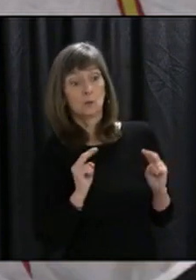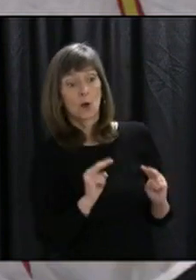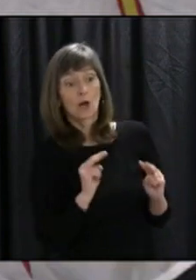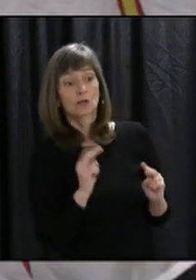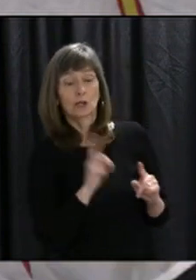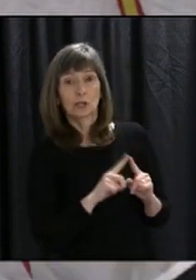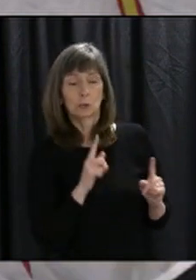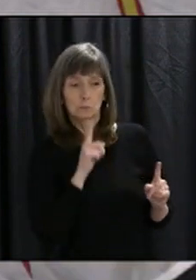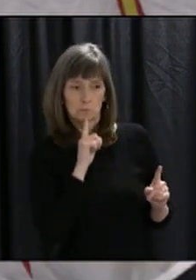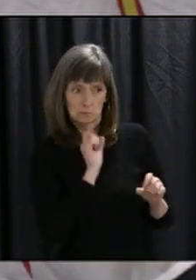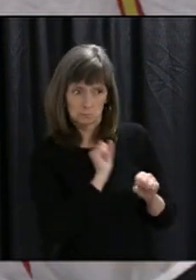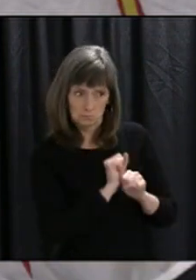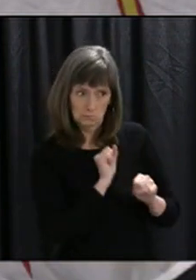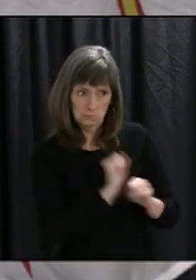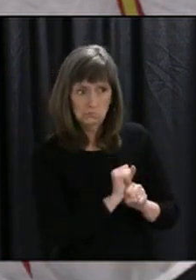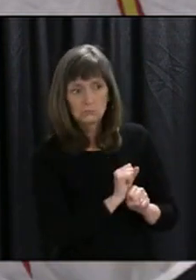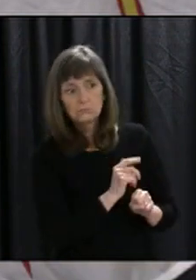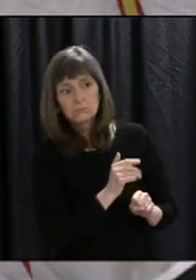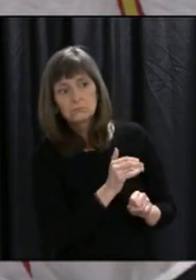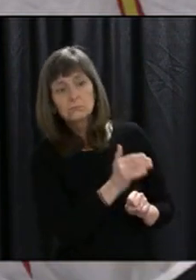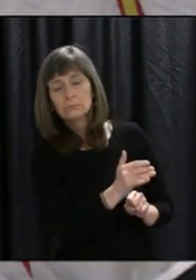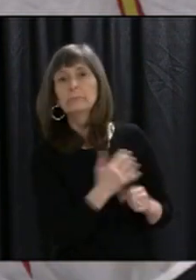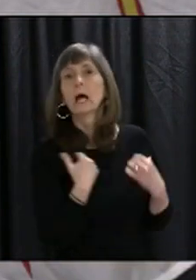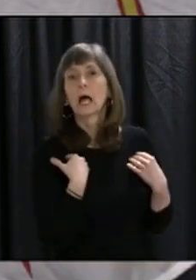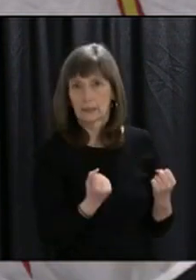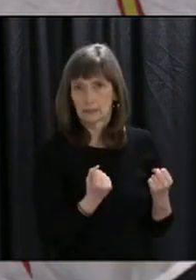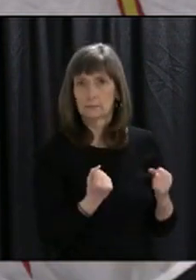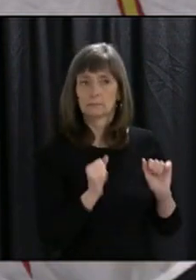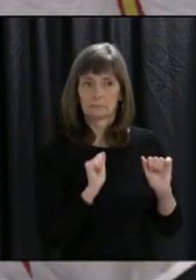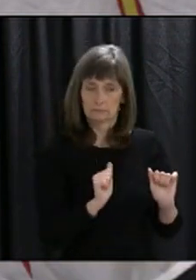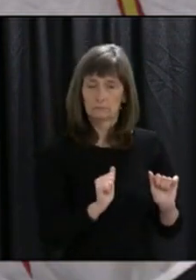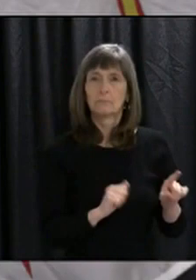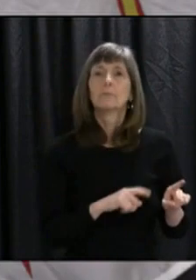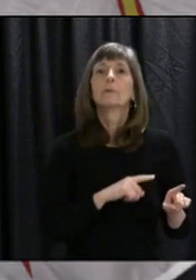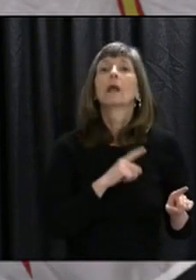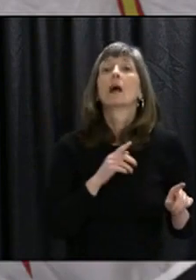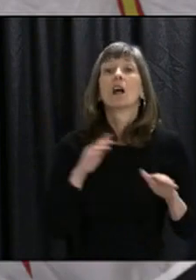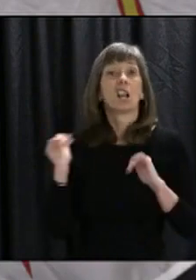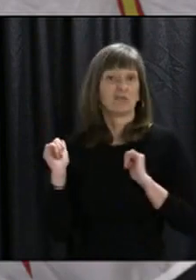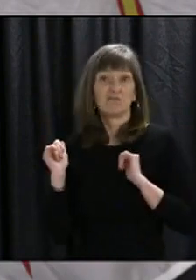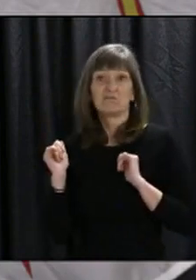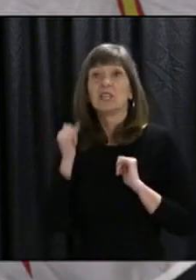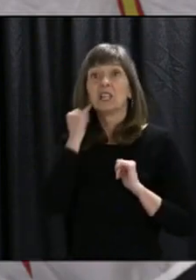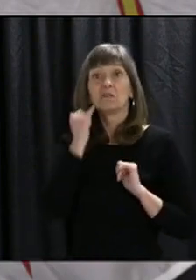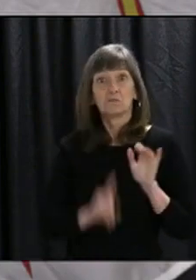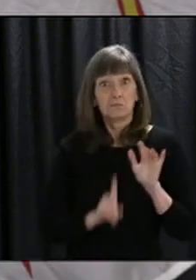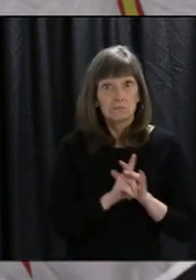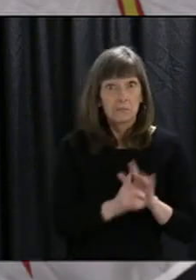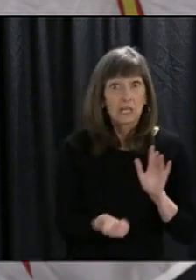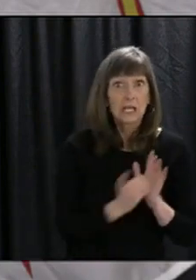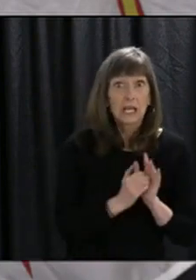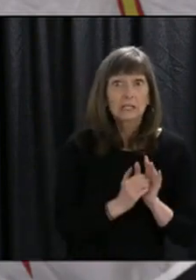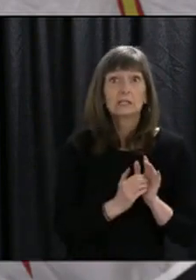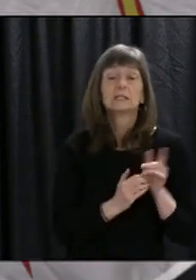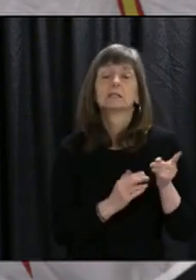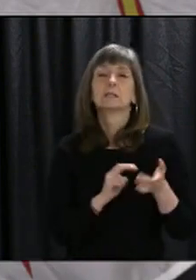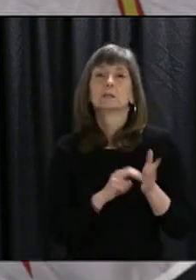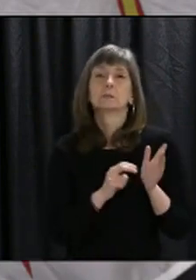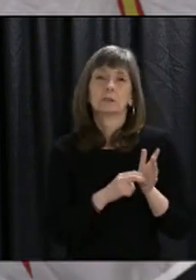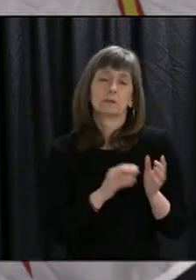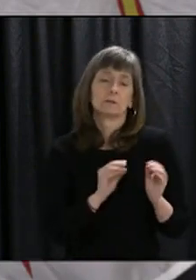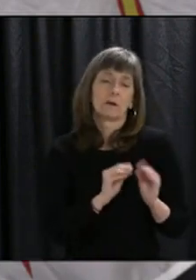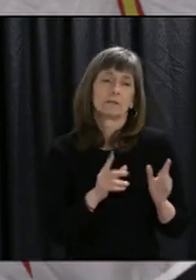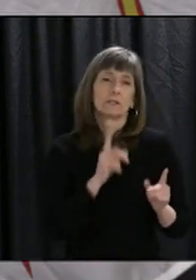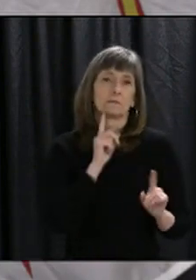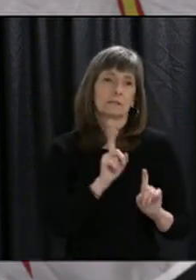recovered. If they were to develop symptoms again that was consistent with COVID, they would likely be tested again. However,